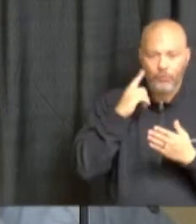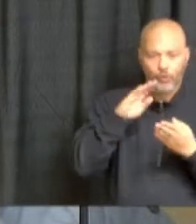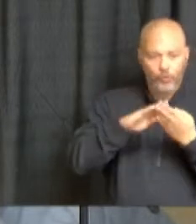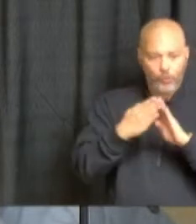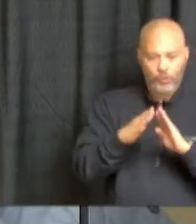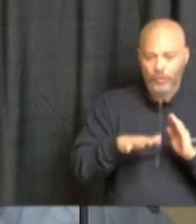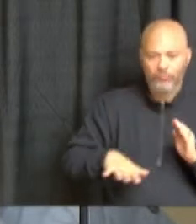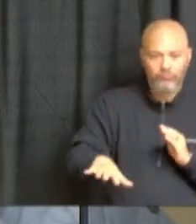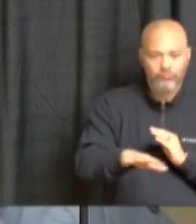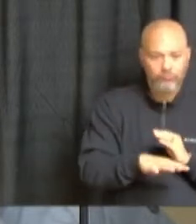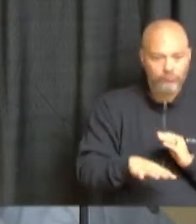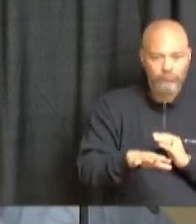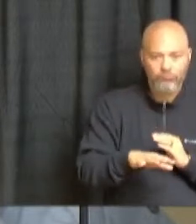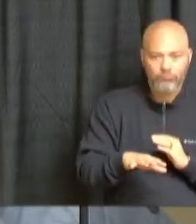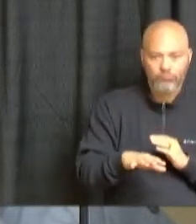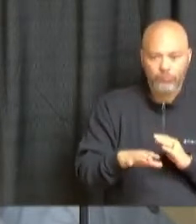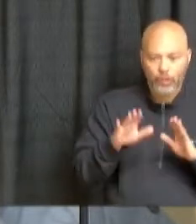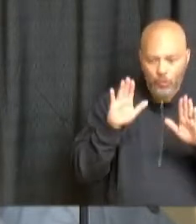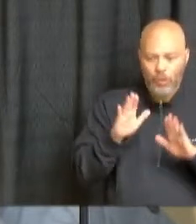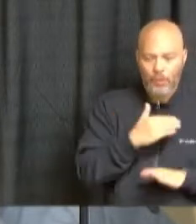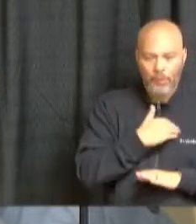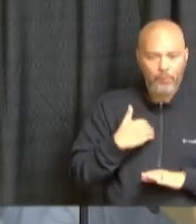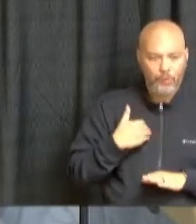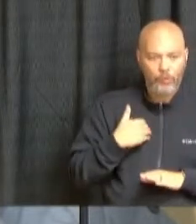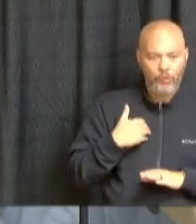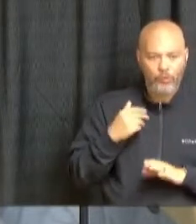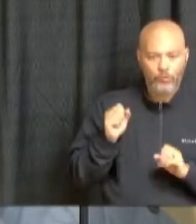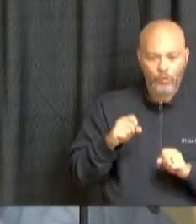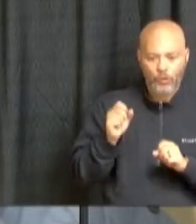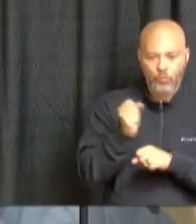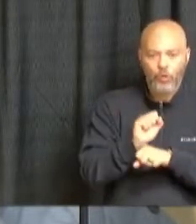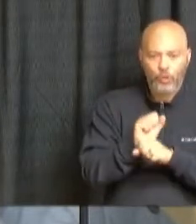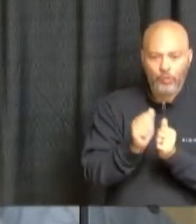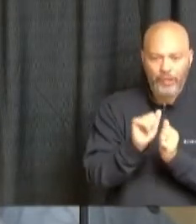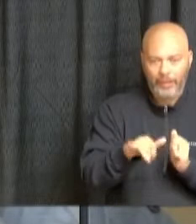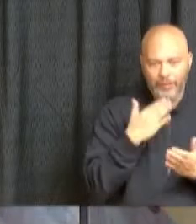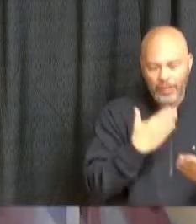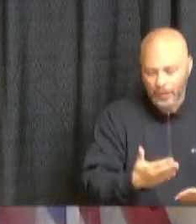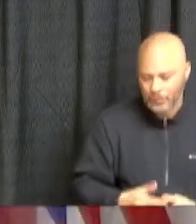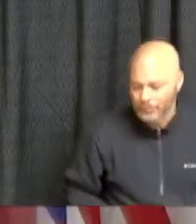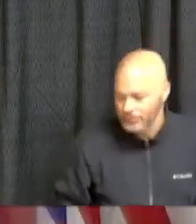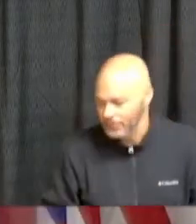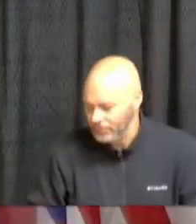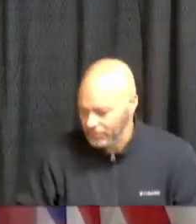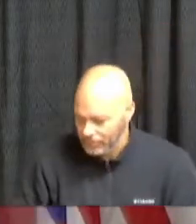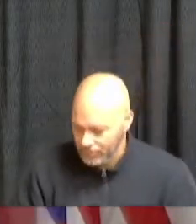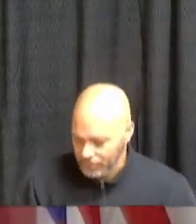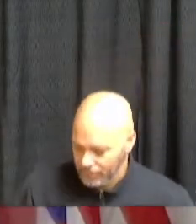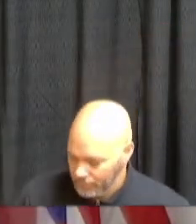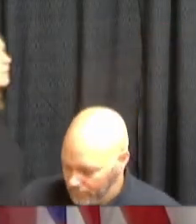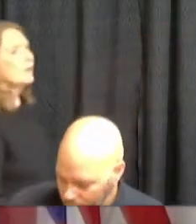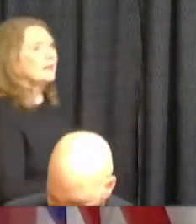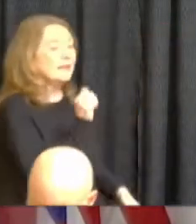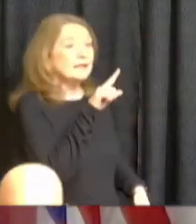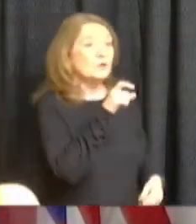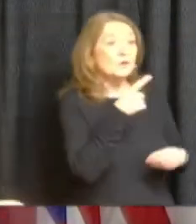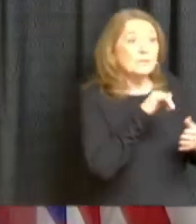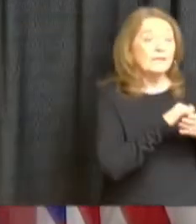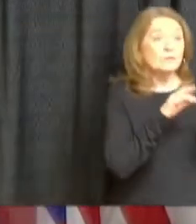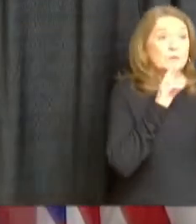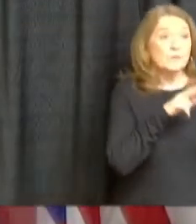committee and some of the members that serve on it. Thank you, Mayor. Thank you, Chairperson Shakina. Have any question about that